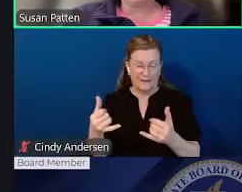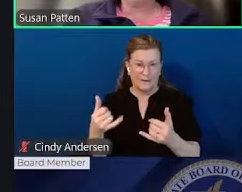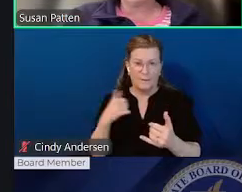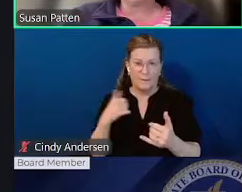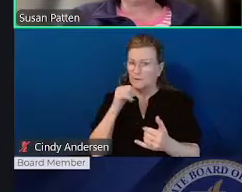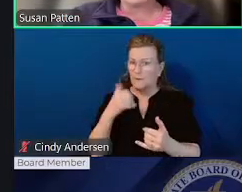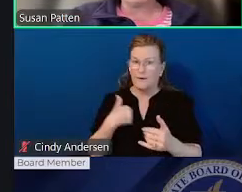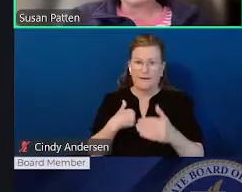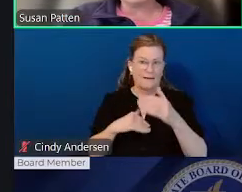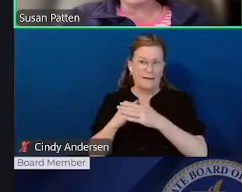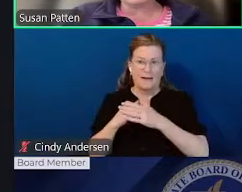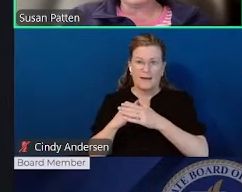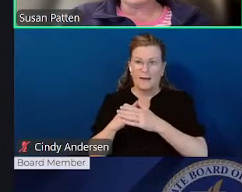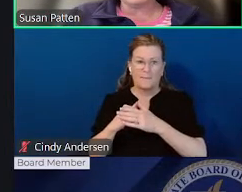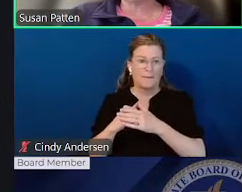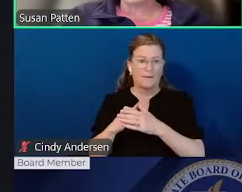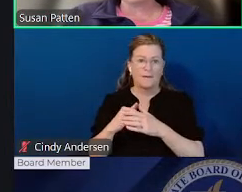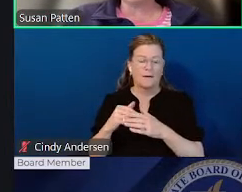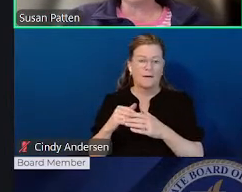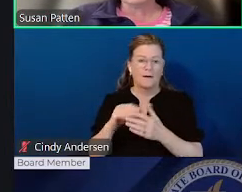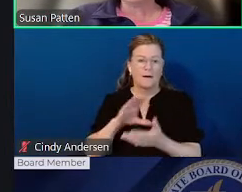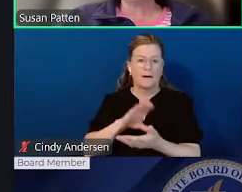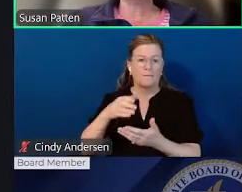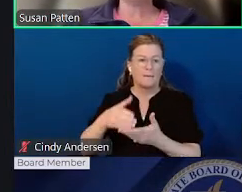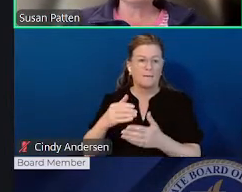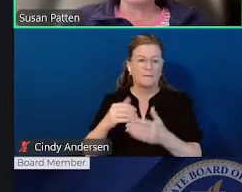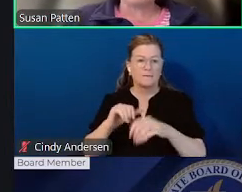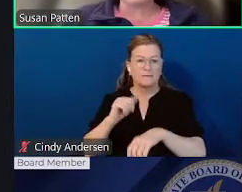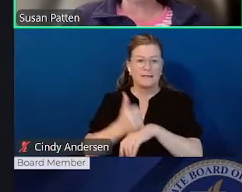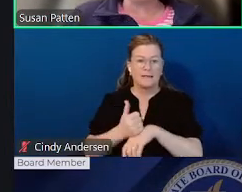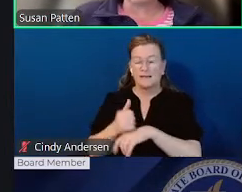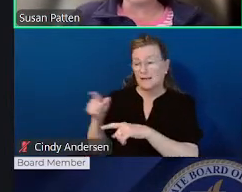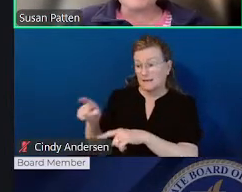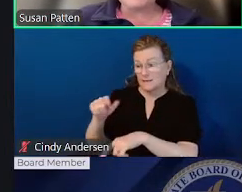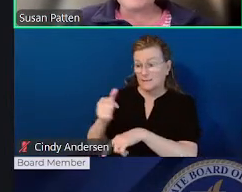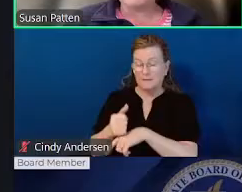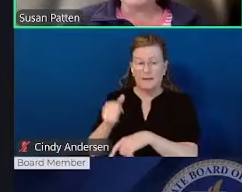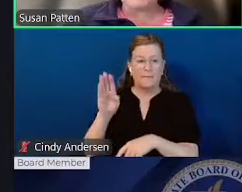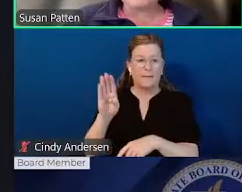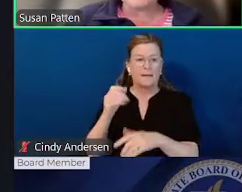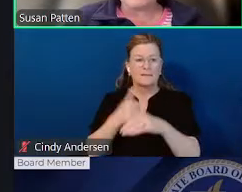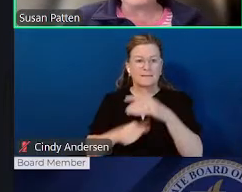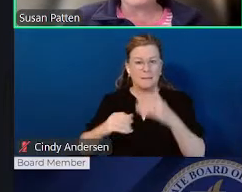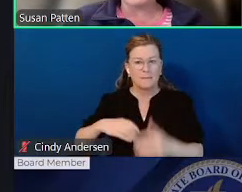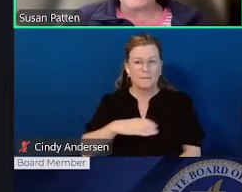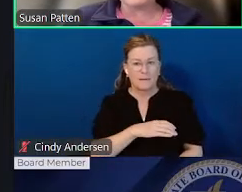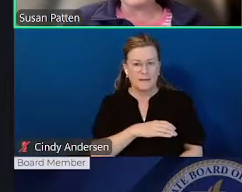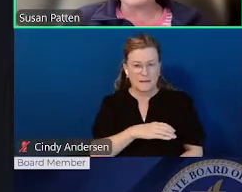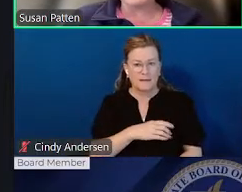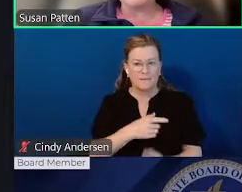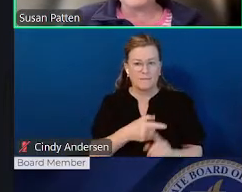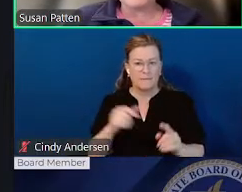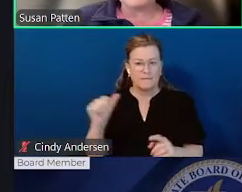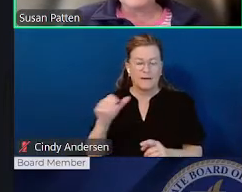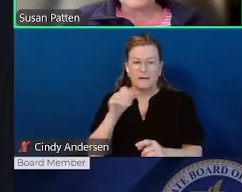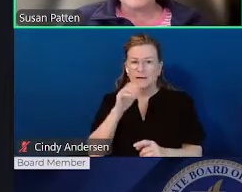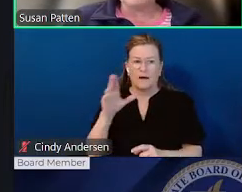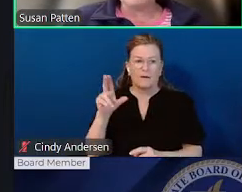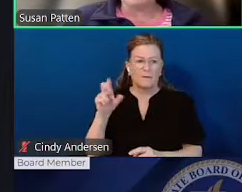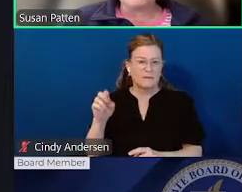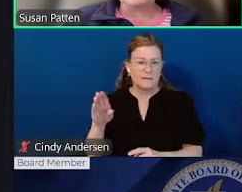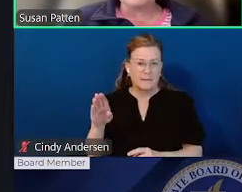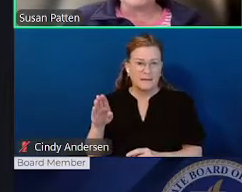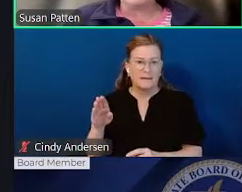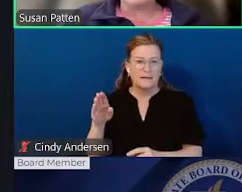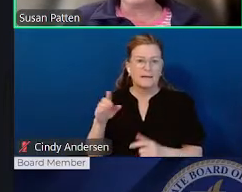cap. There's not been an amount set. This was set by a subcommittee of the Advisory Council, not USDB.